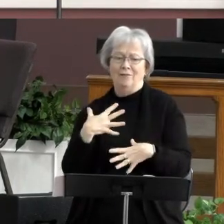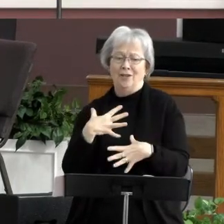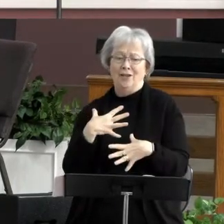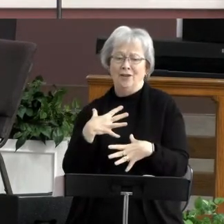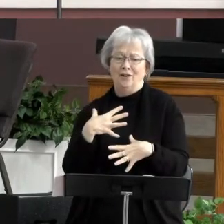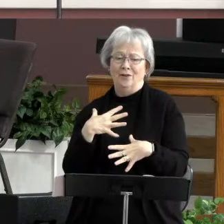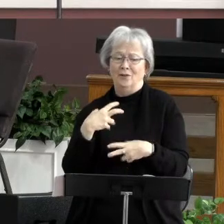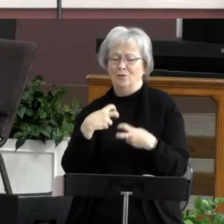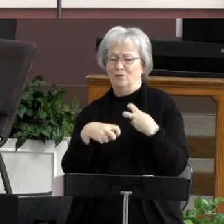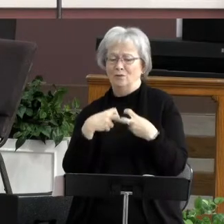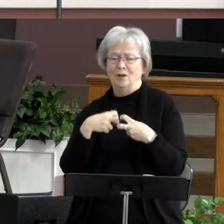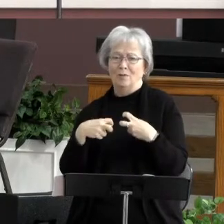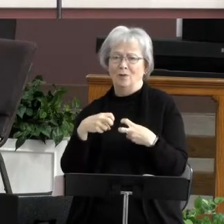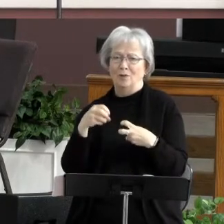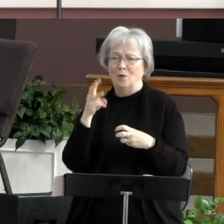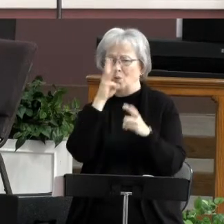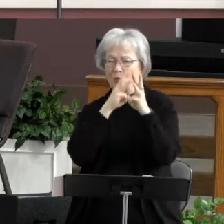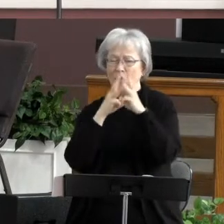worry.